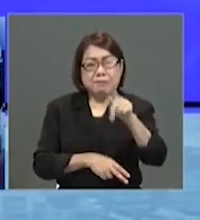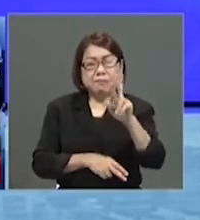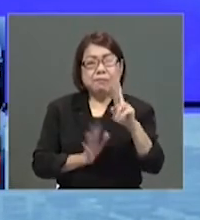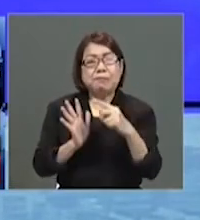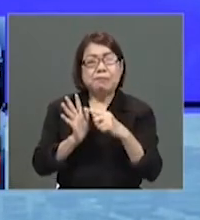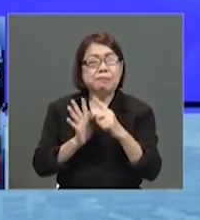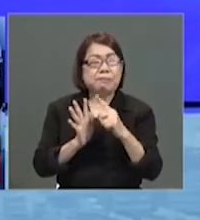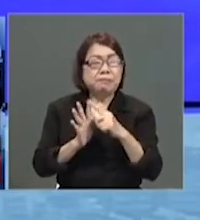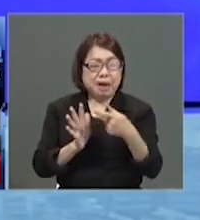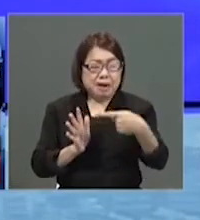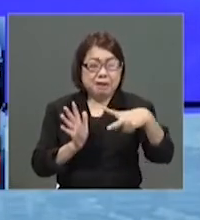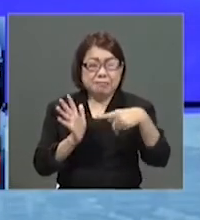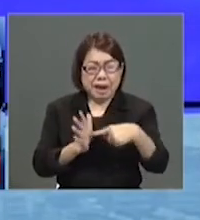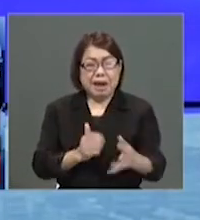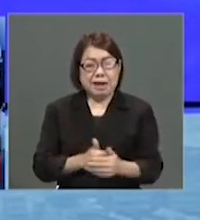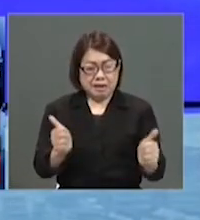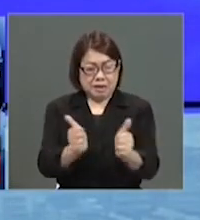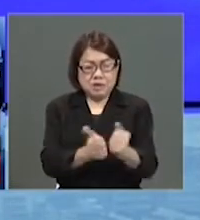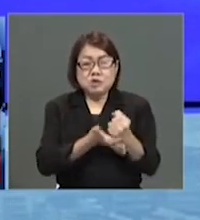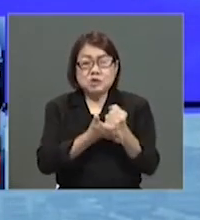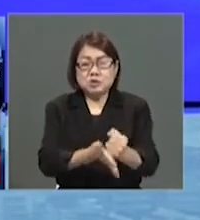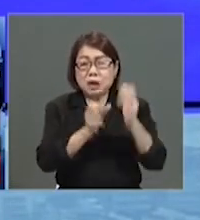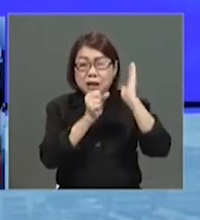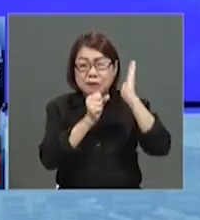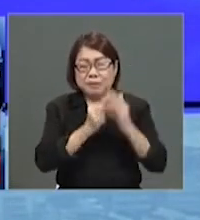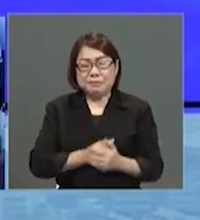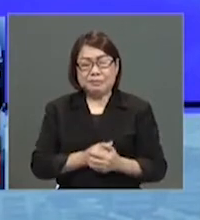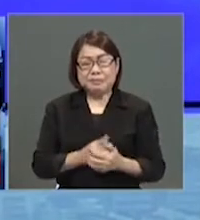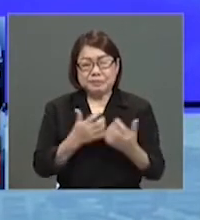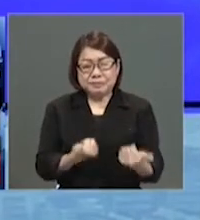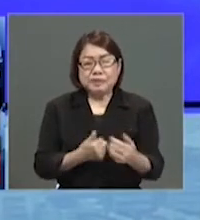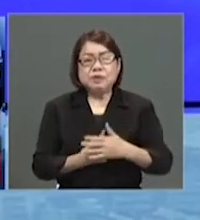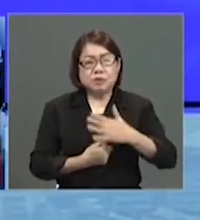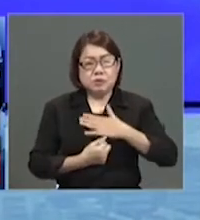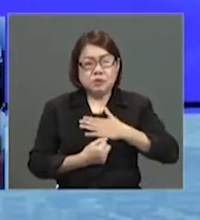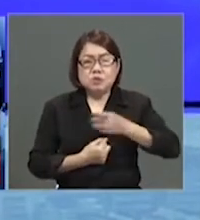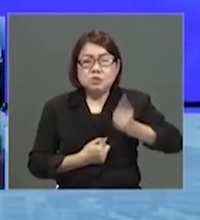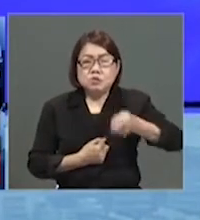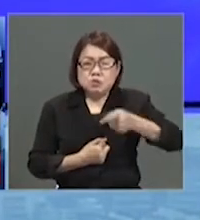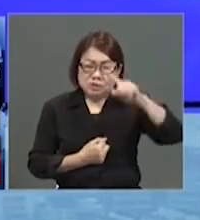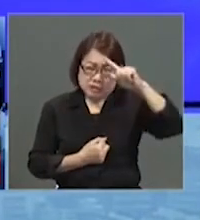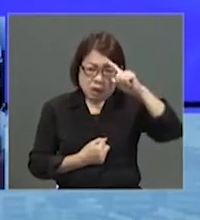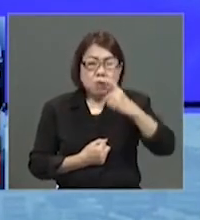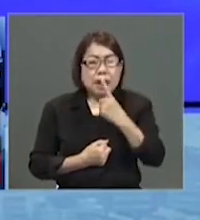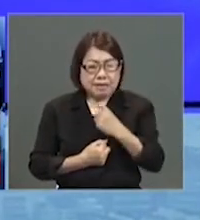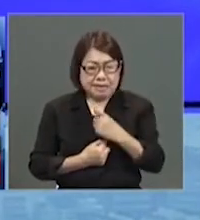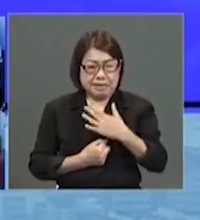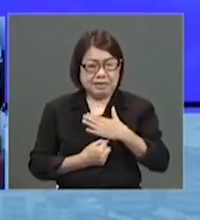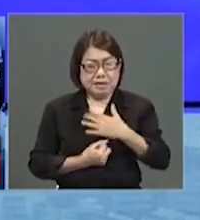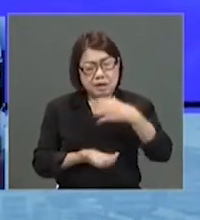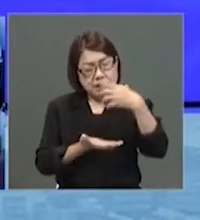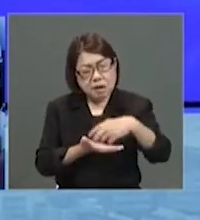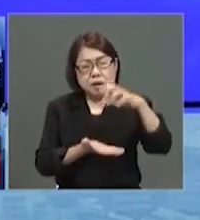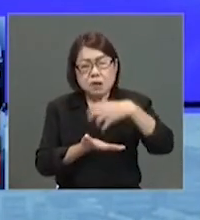the daily updates on the pandemic. His mild but firm manner has also impressed many people. But